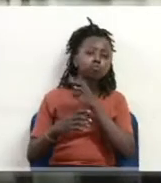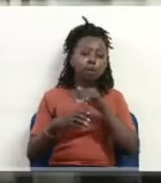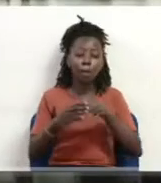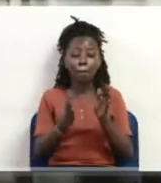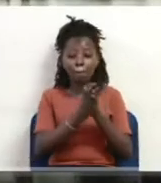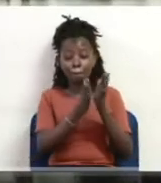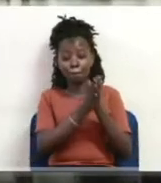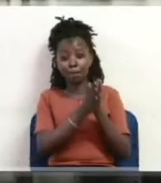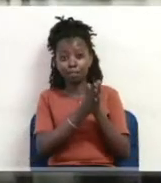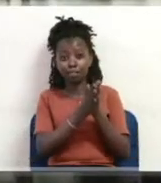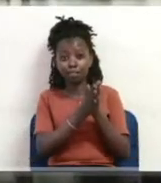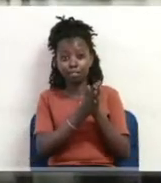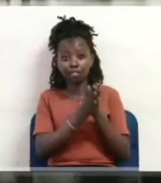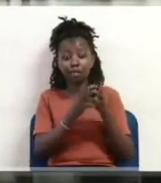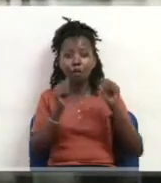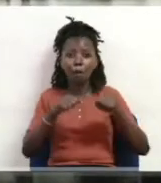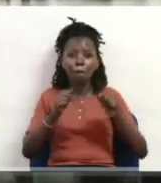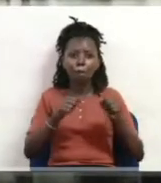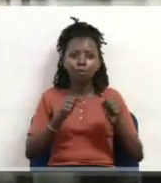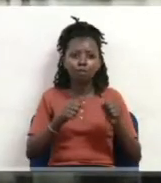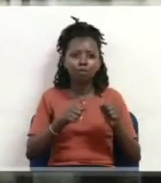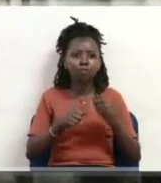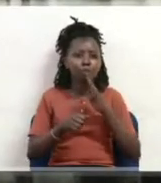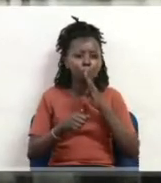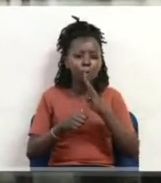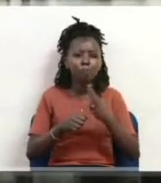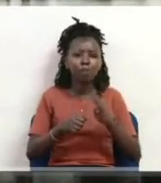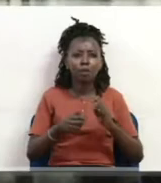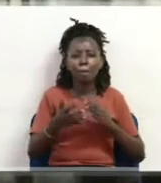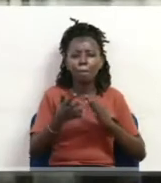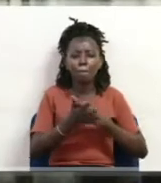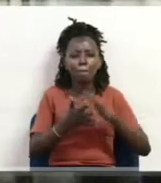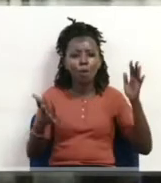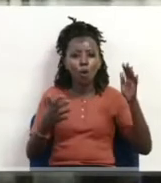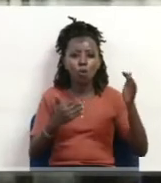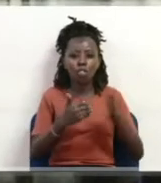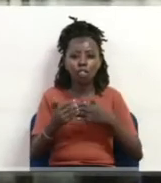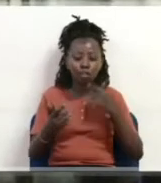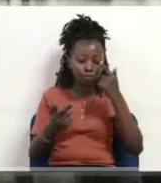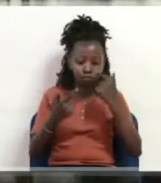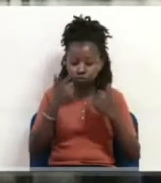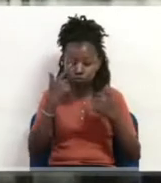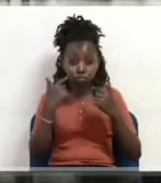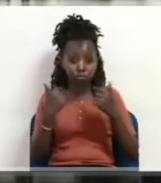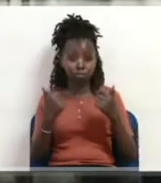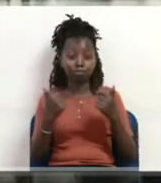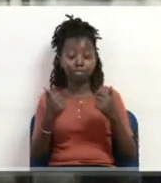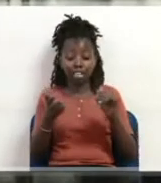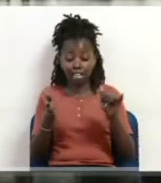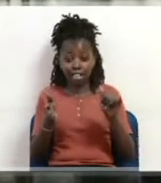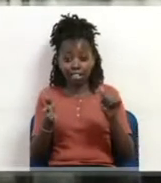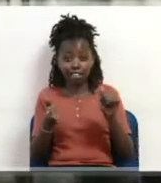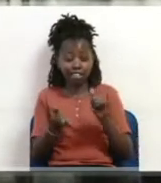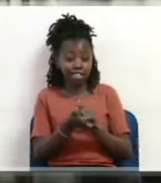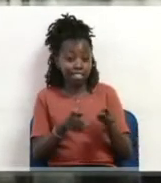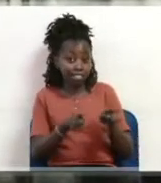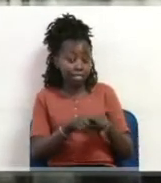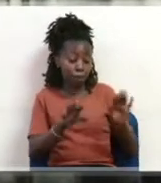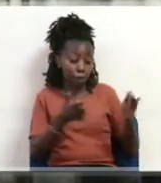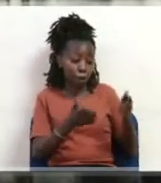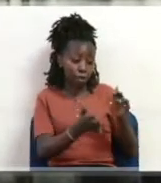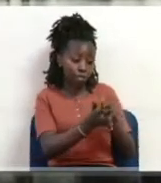praise, it will overwhelm my weeping. And that's what happened in this